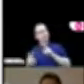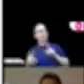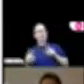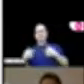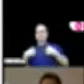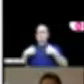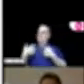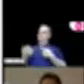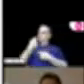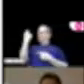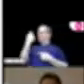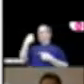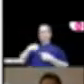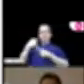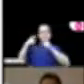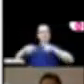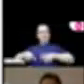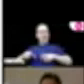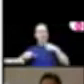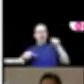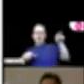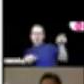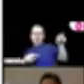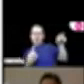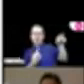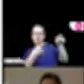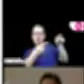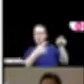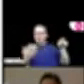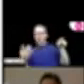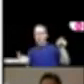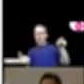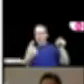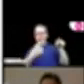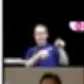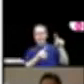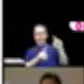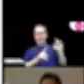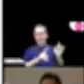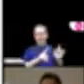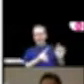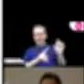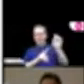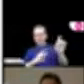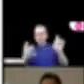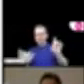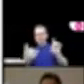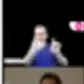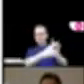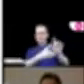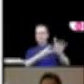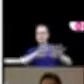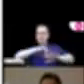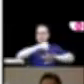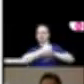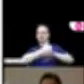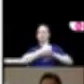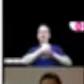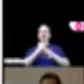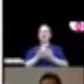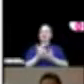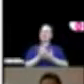other people started to tell other people, and that's when they started to form Lesbian and Immigration Support